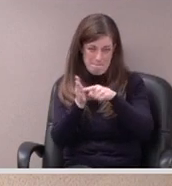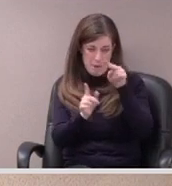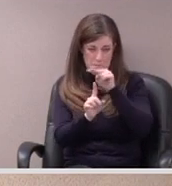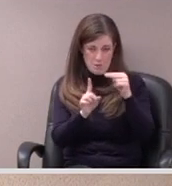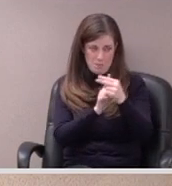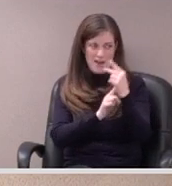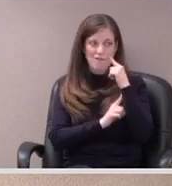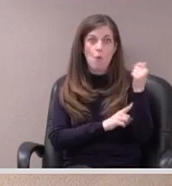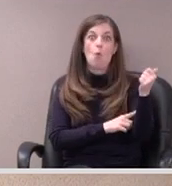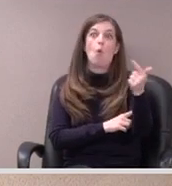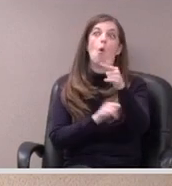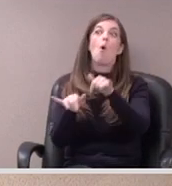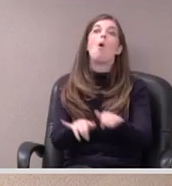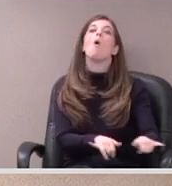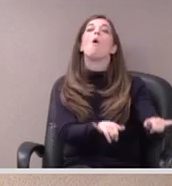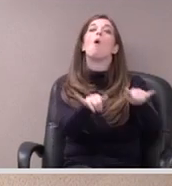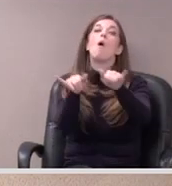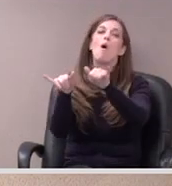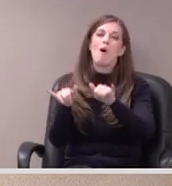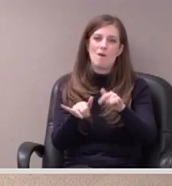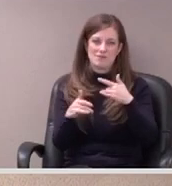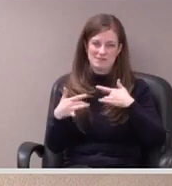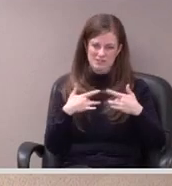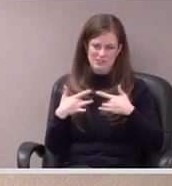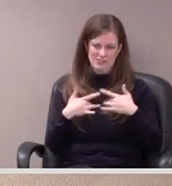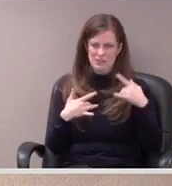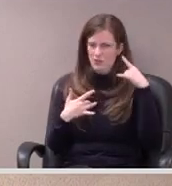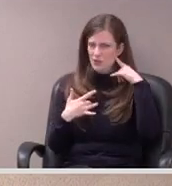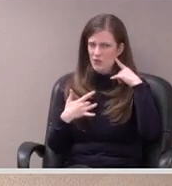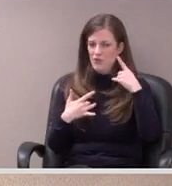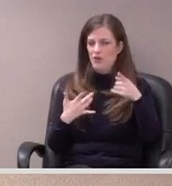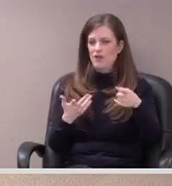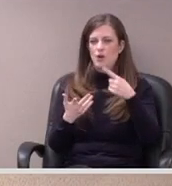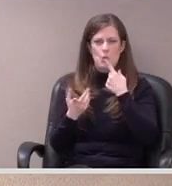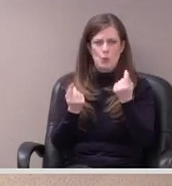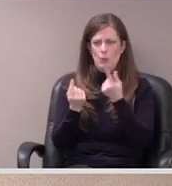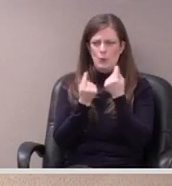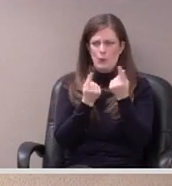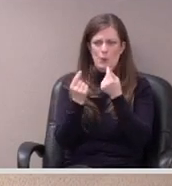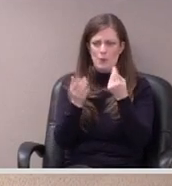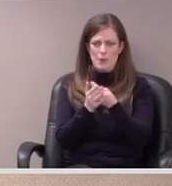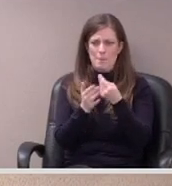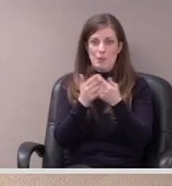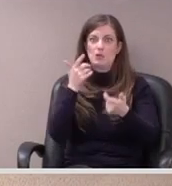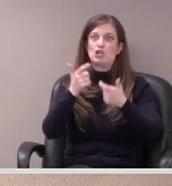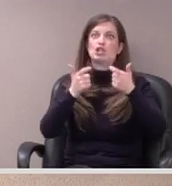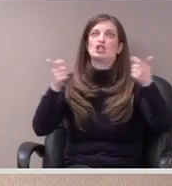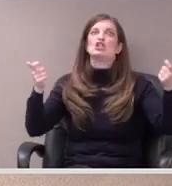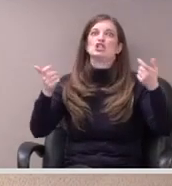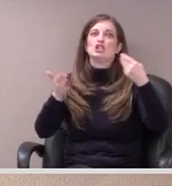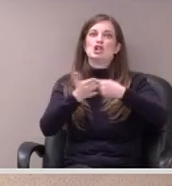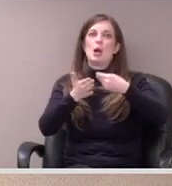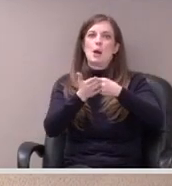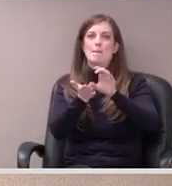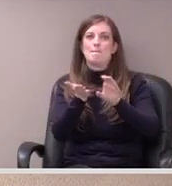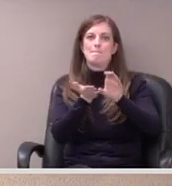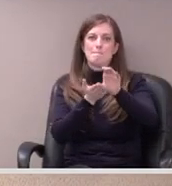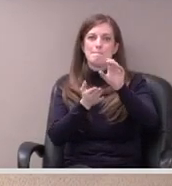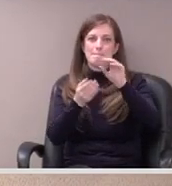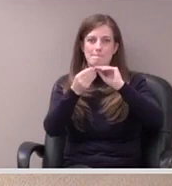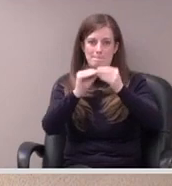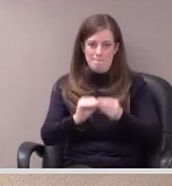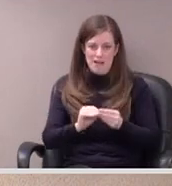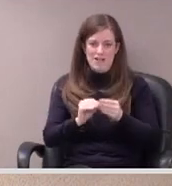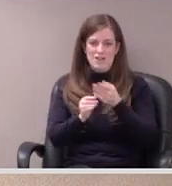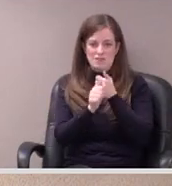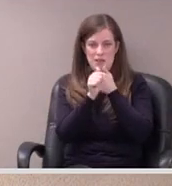all of us have heard this concern, that, what do you do with all that money? You have this really big, huge budget now. Right. We have a budget that's in line with